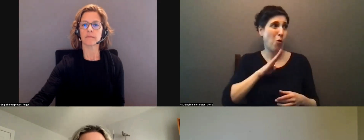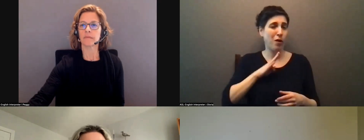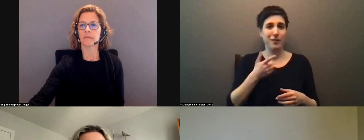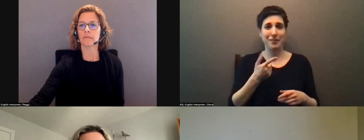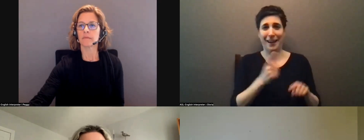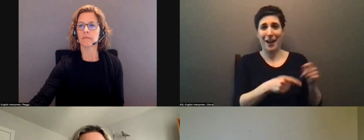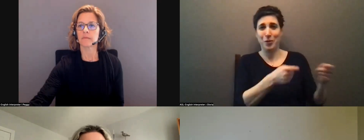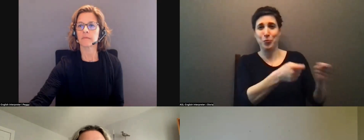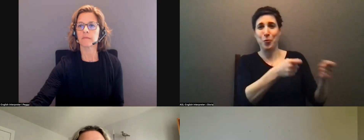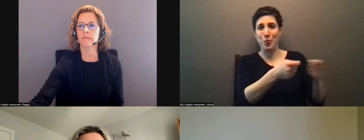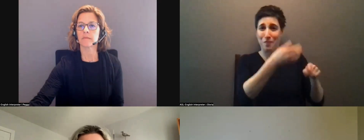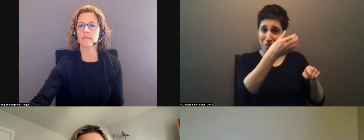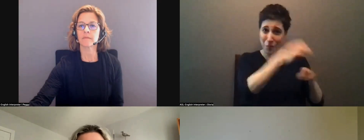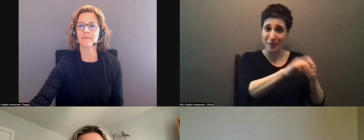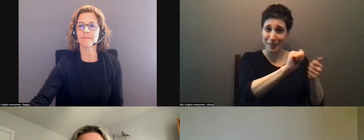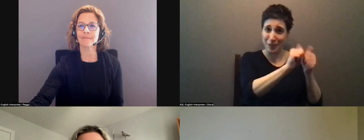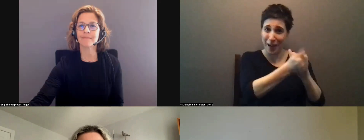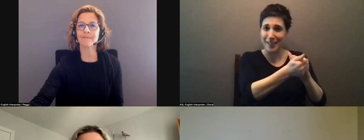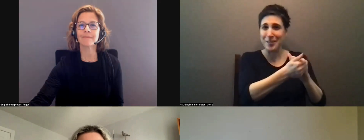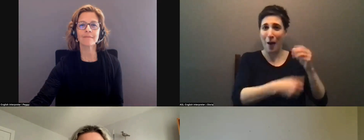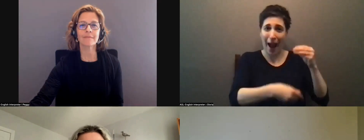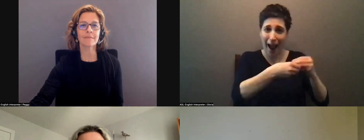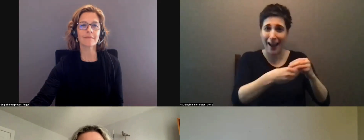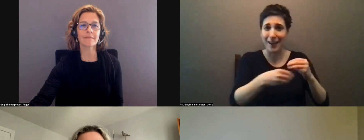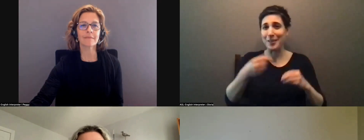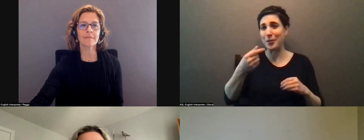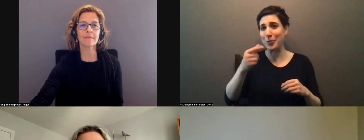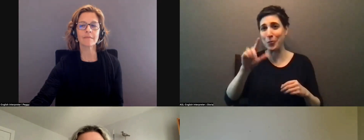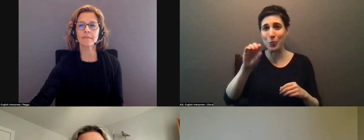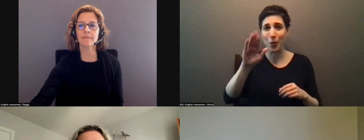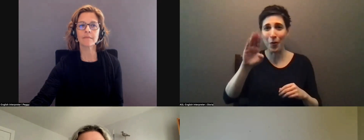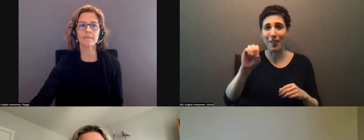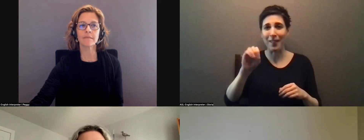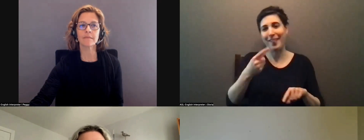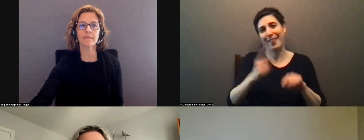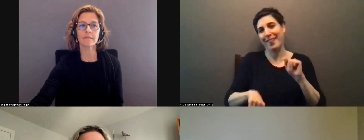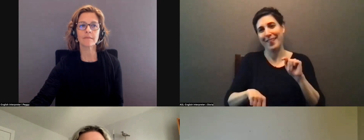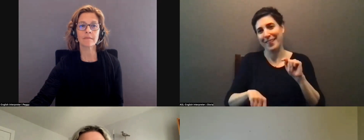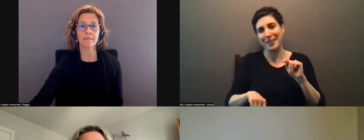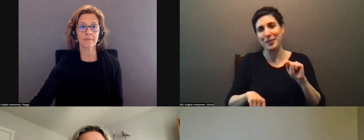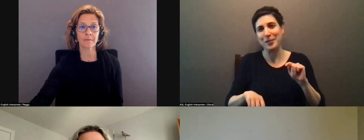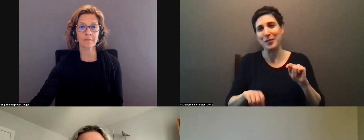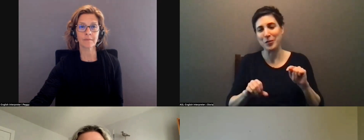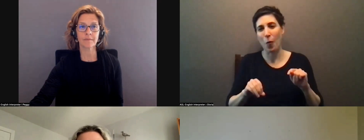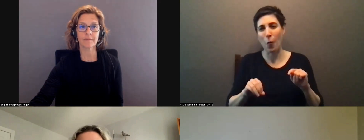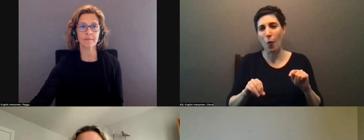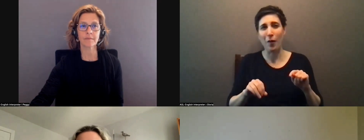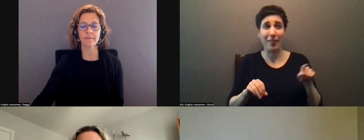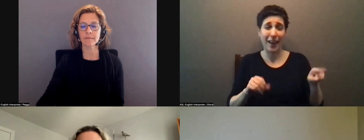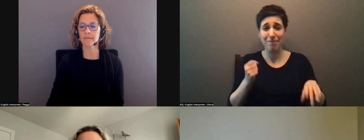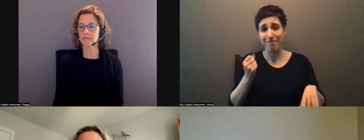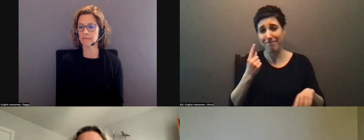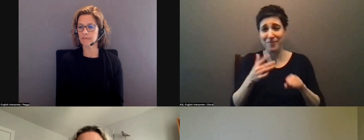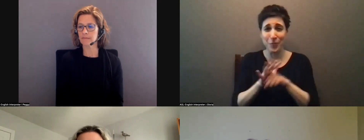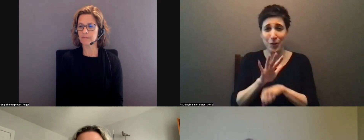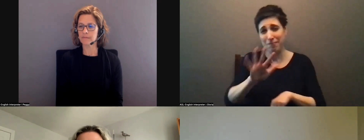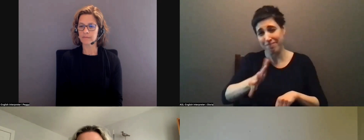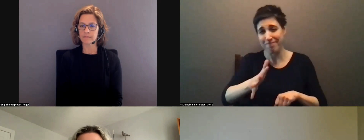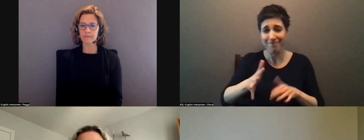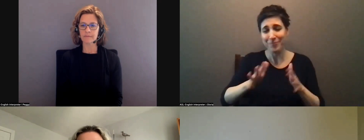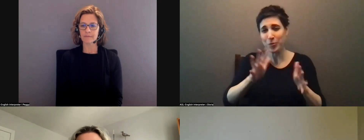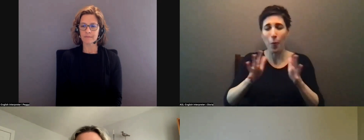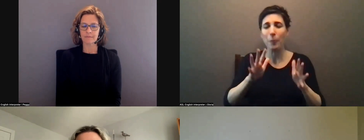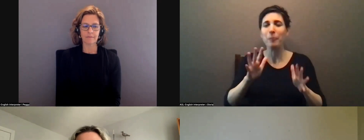can't twist their arm to get a Google account or a Gmail account, or they don't quite understand the